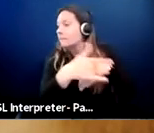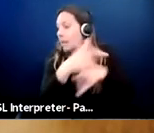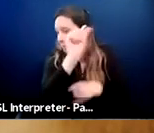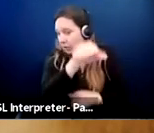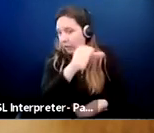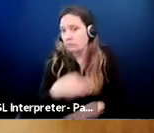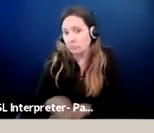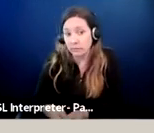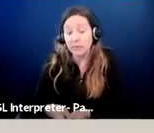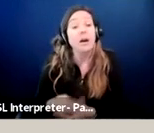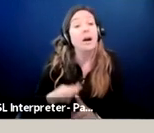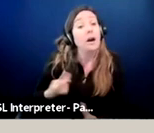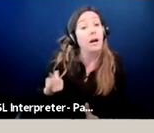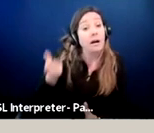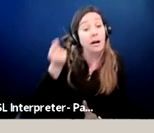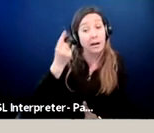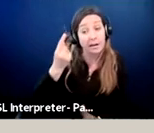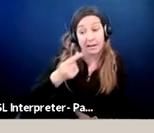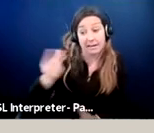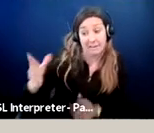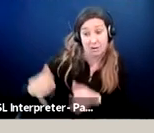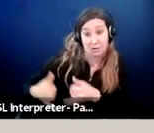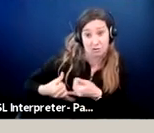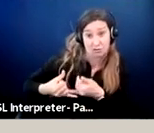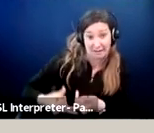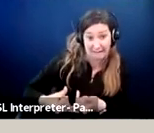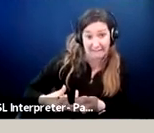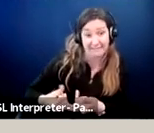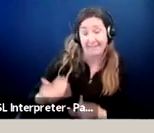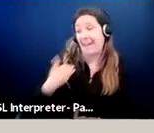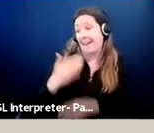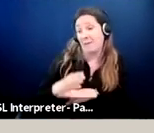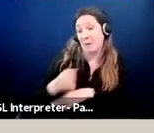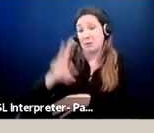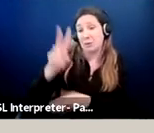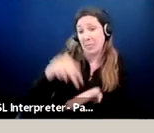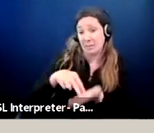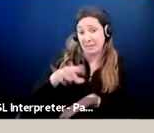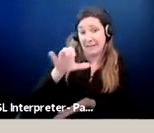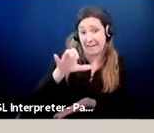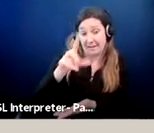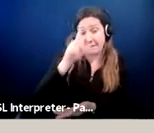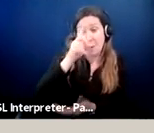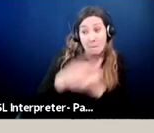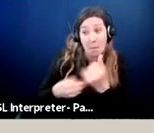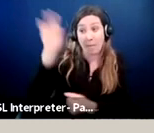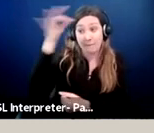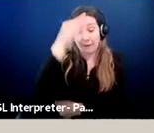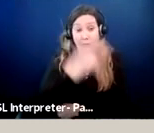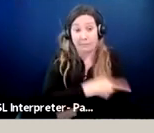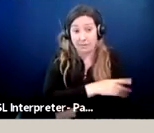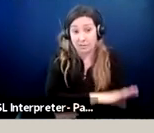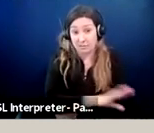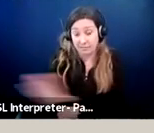when we talk about government grants, there's over 2,500 programs federally and provincially available for a variety of